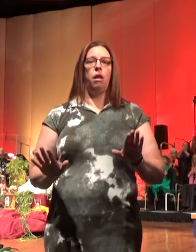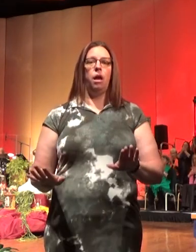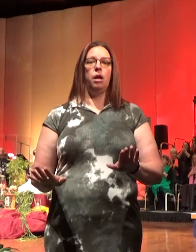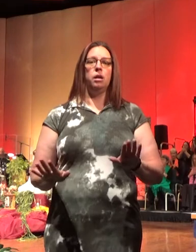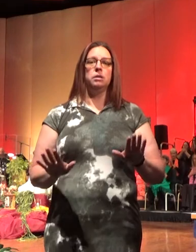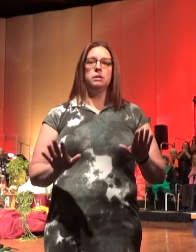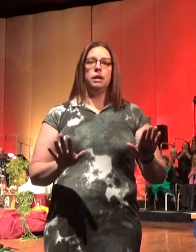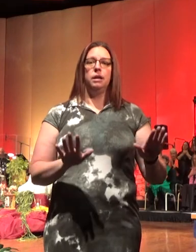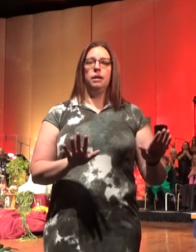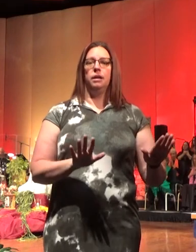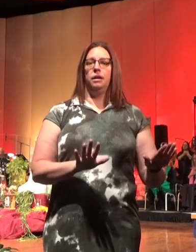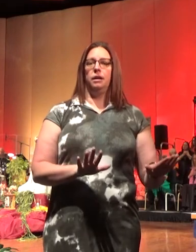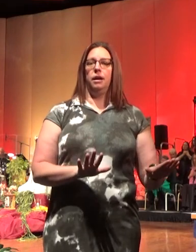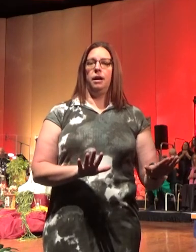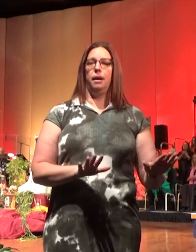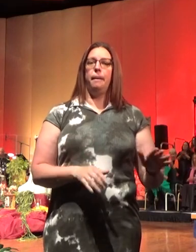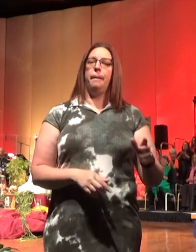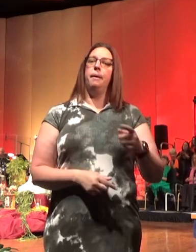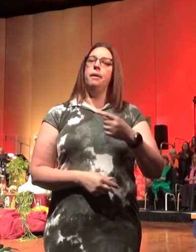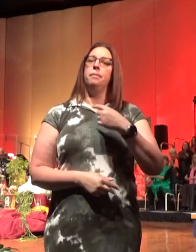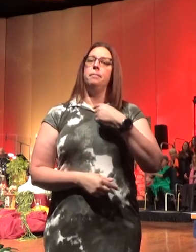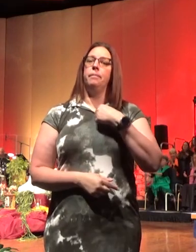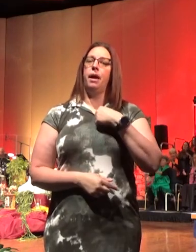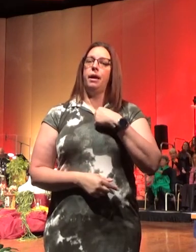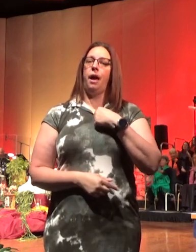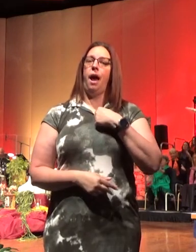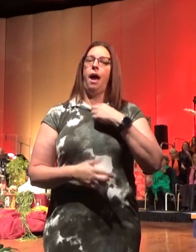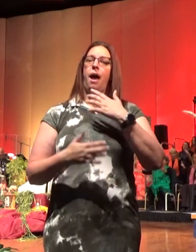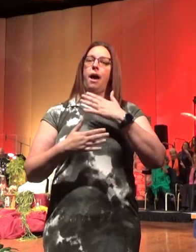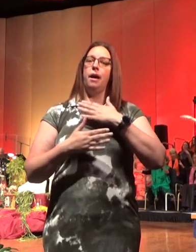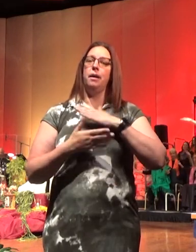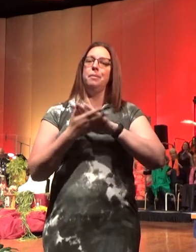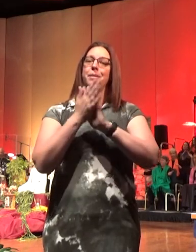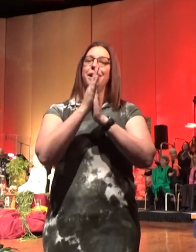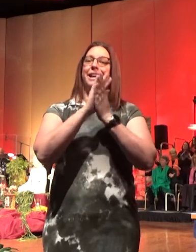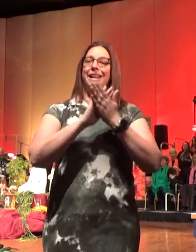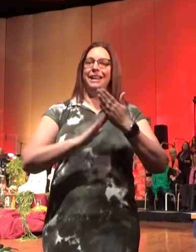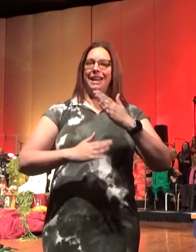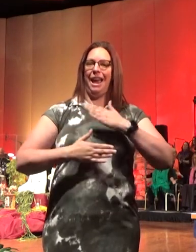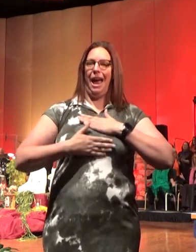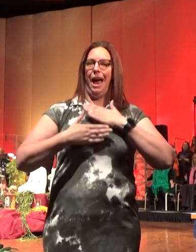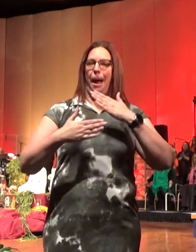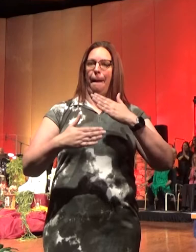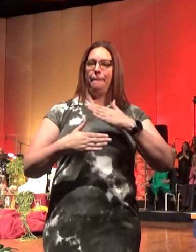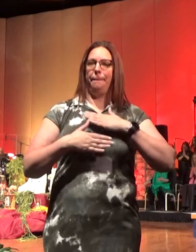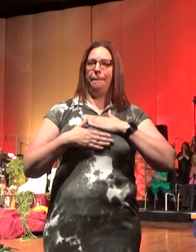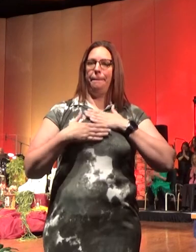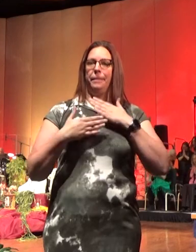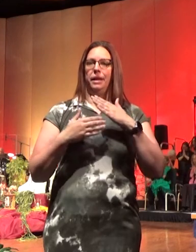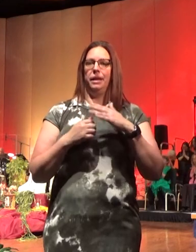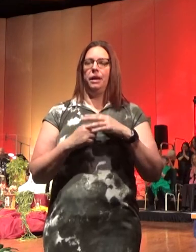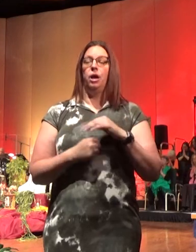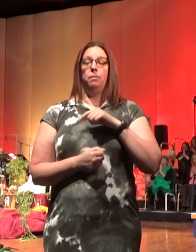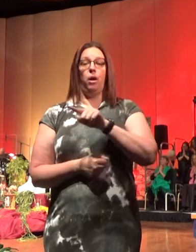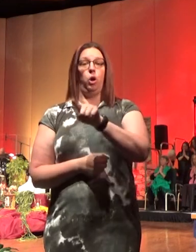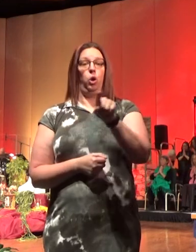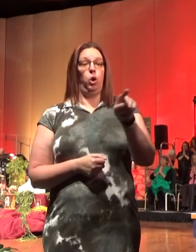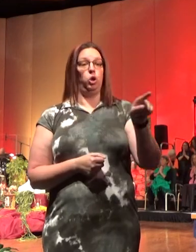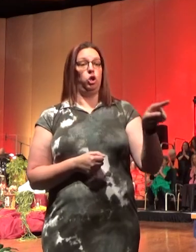may I be happy. May you be filled with